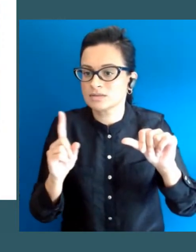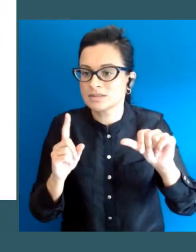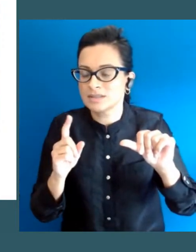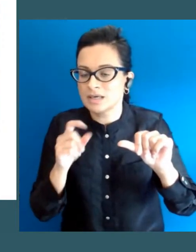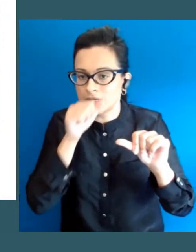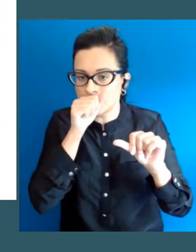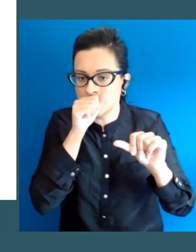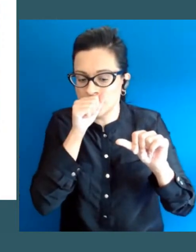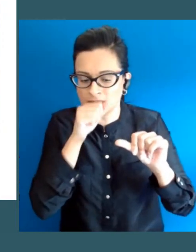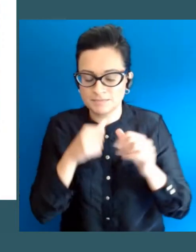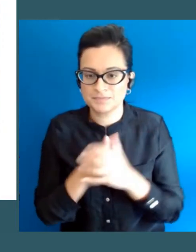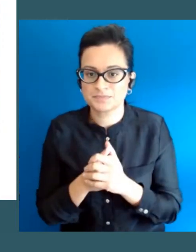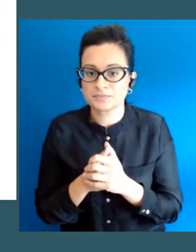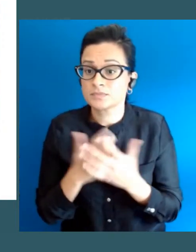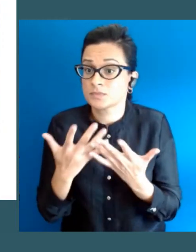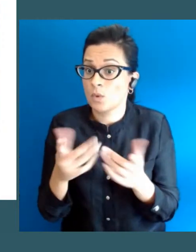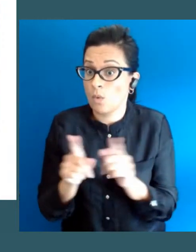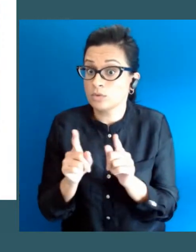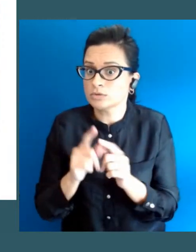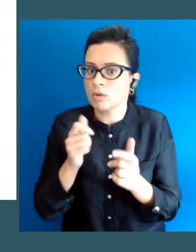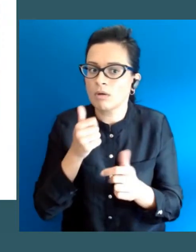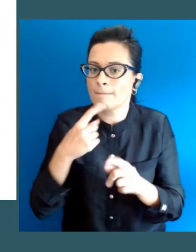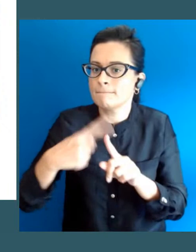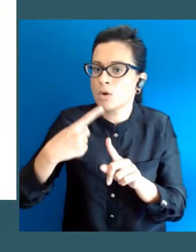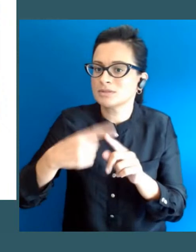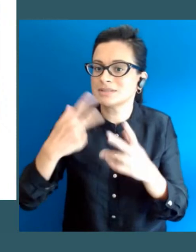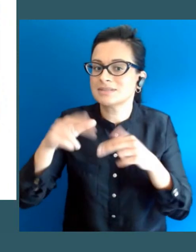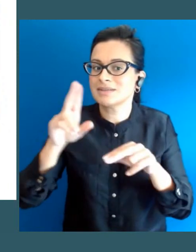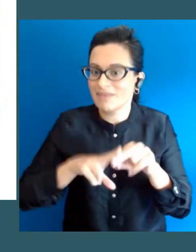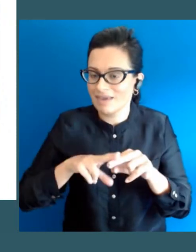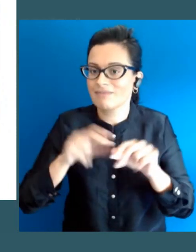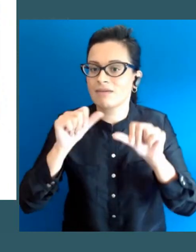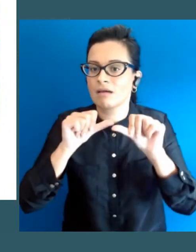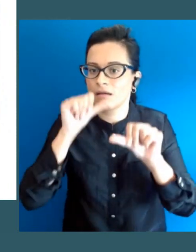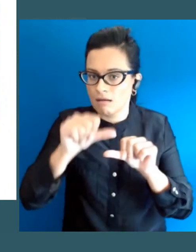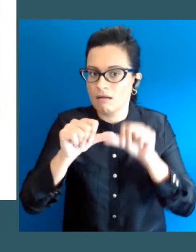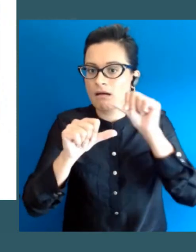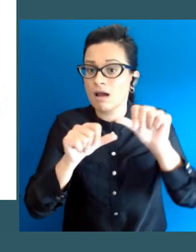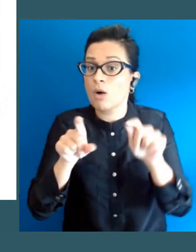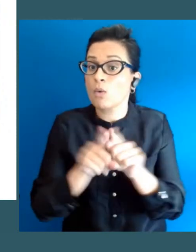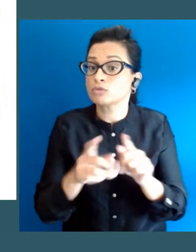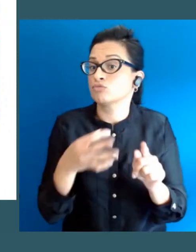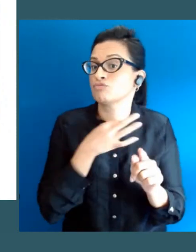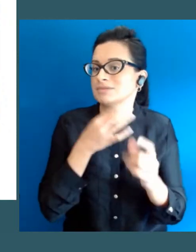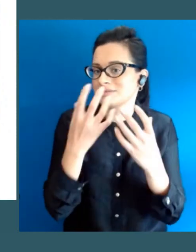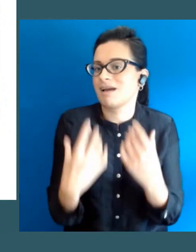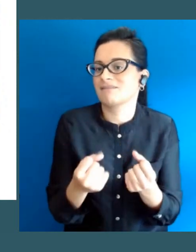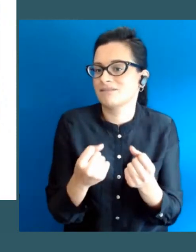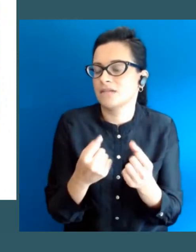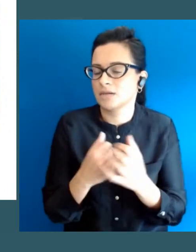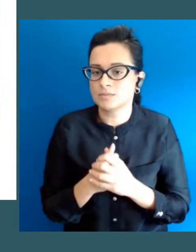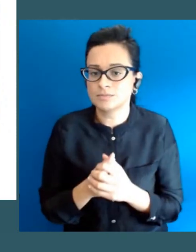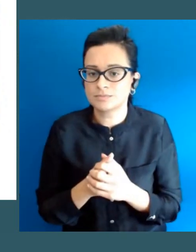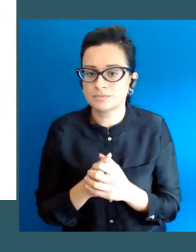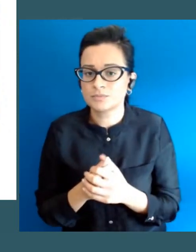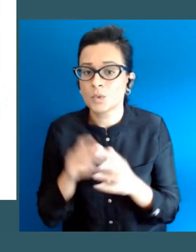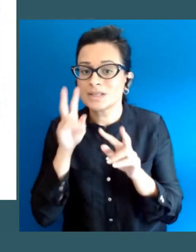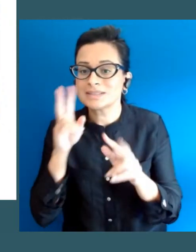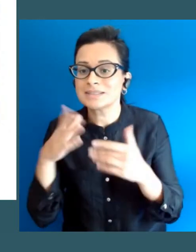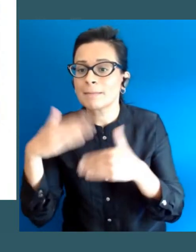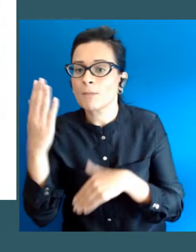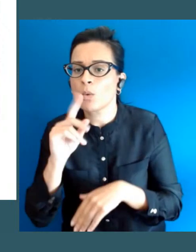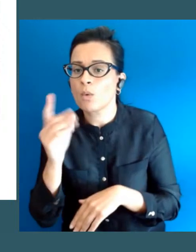the advantage, but also the challenges and the risks might be. So we're seeing more of food as